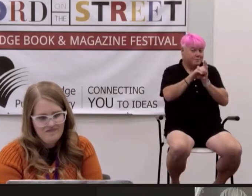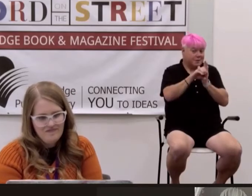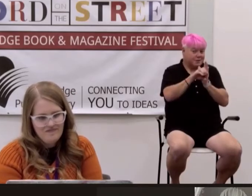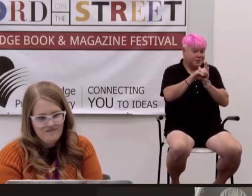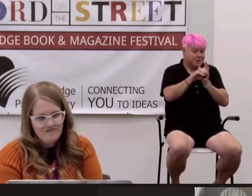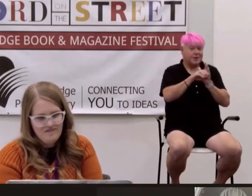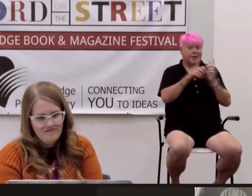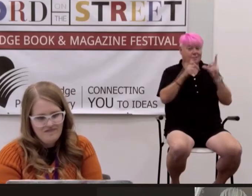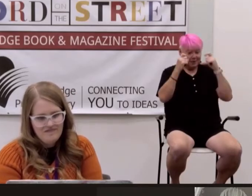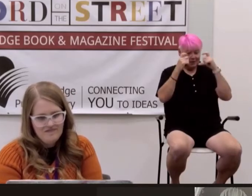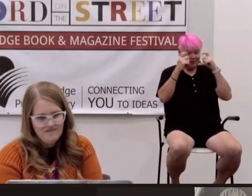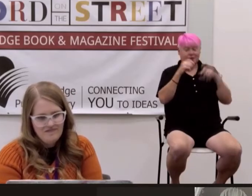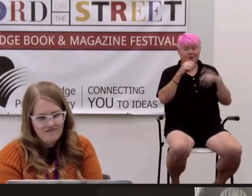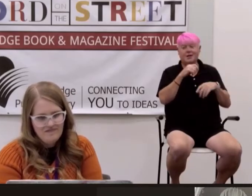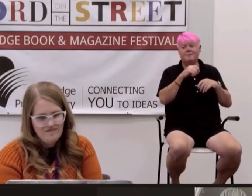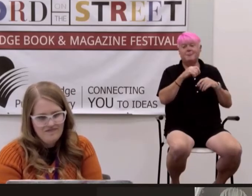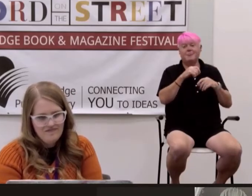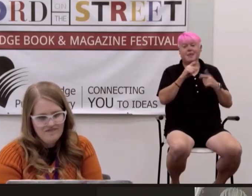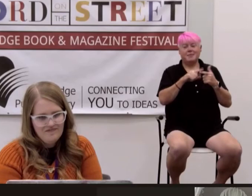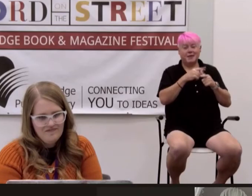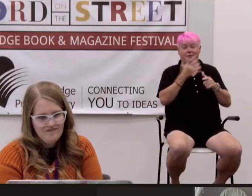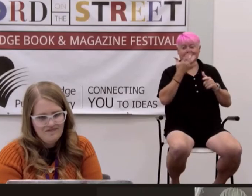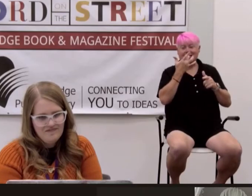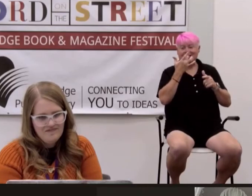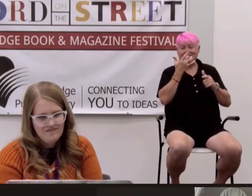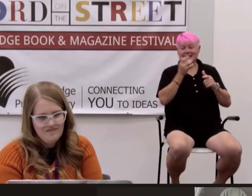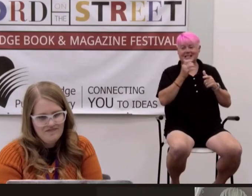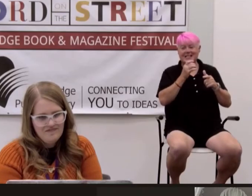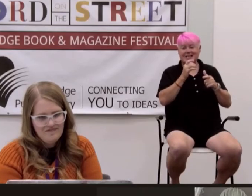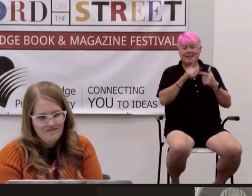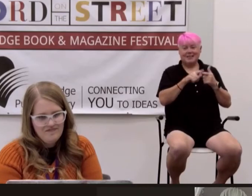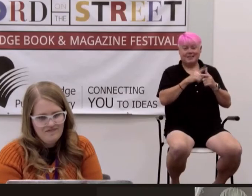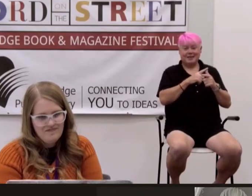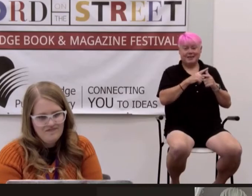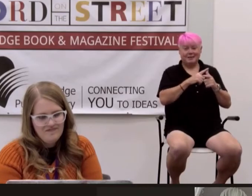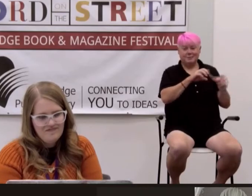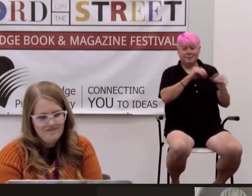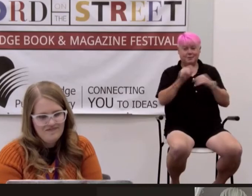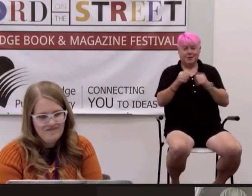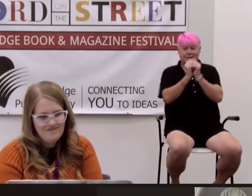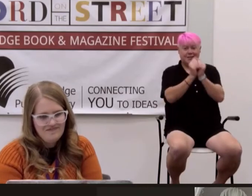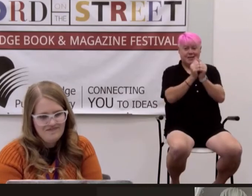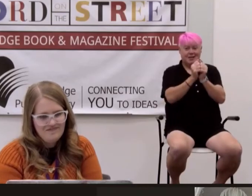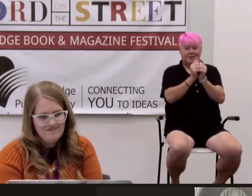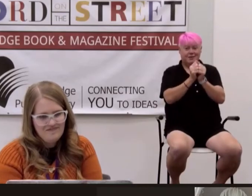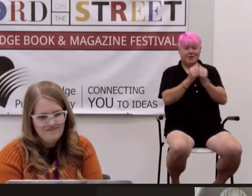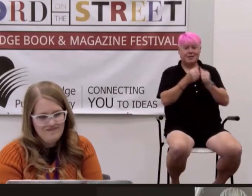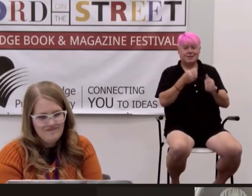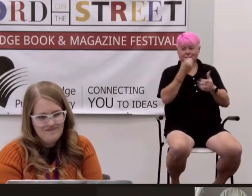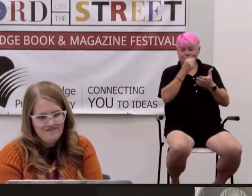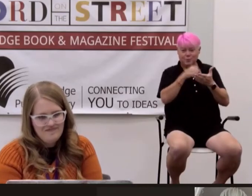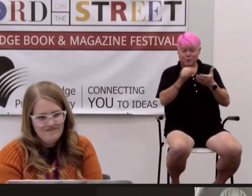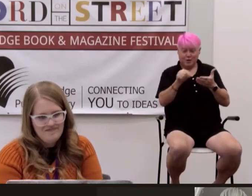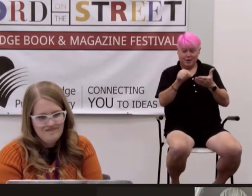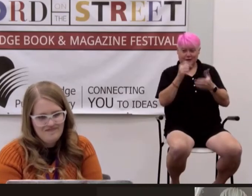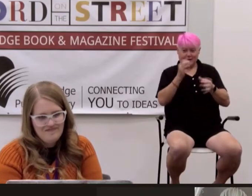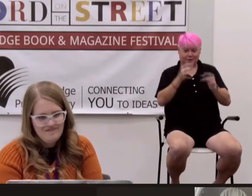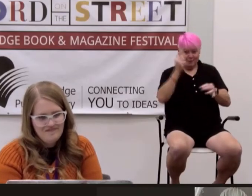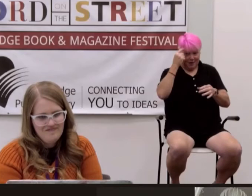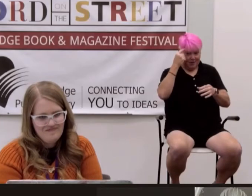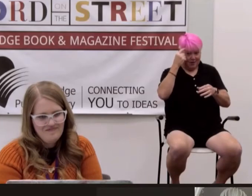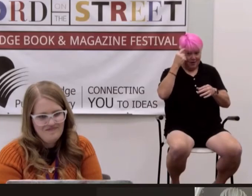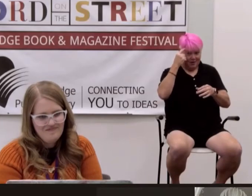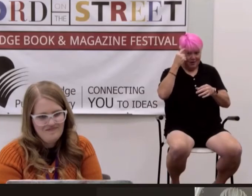and then we would taste it, and then we would put it back together as a recipe if we thought this was